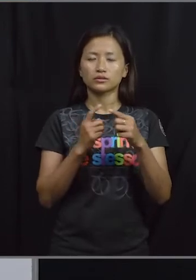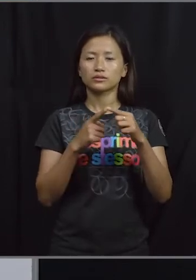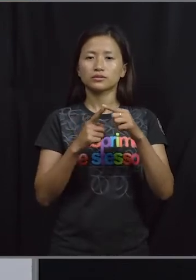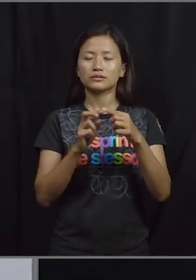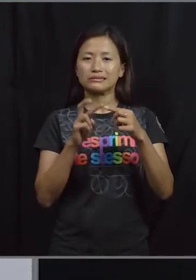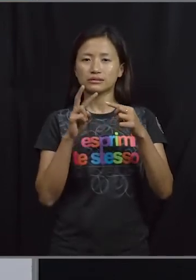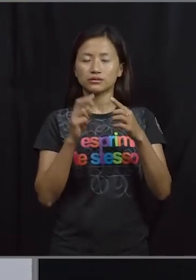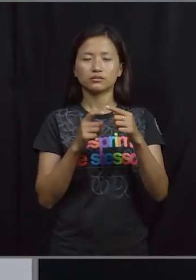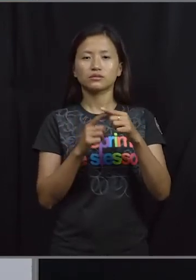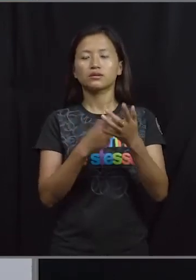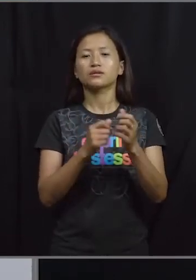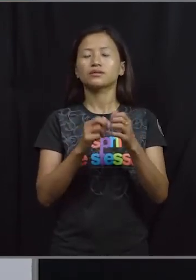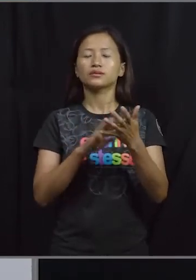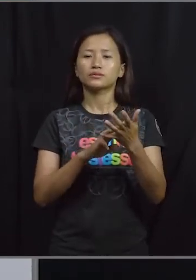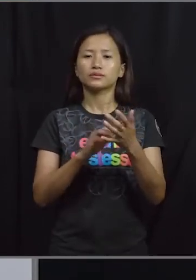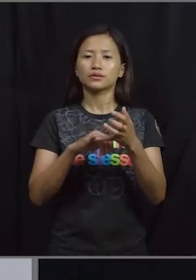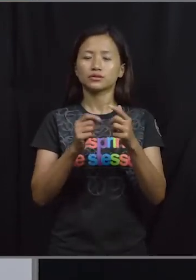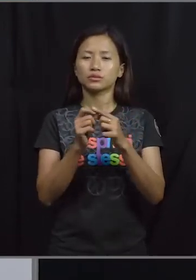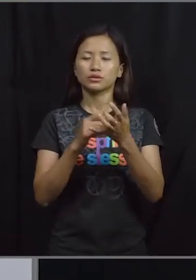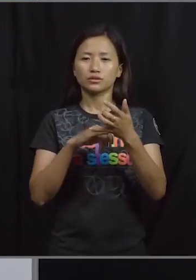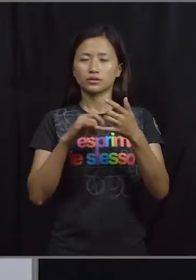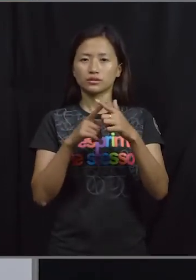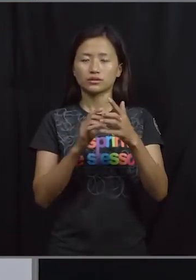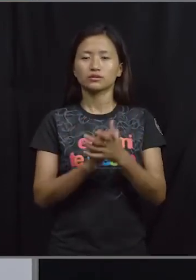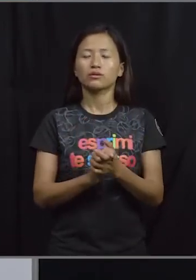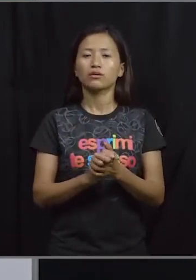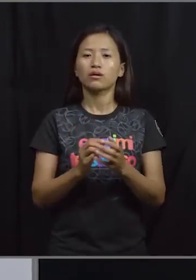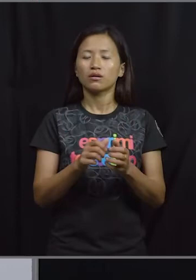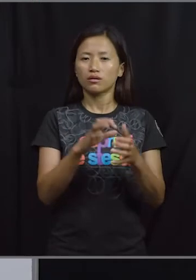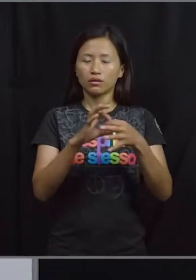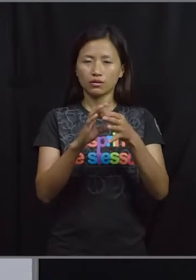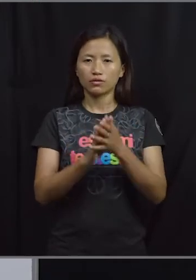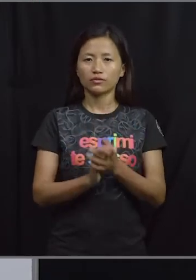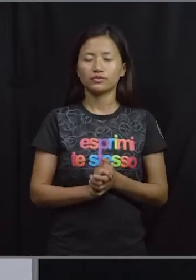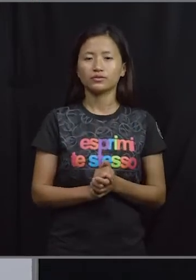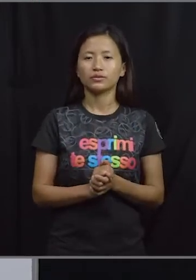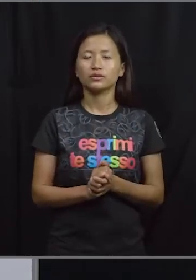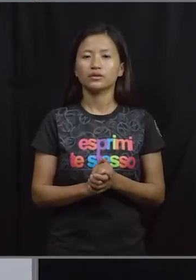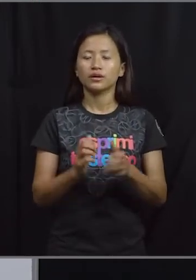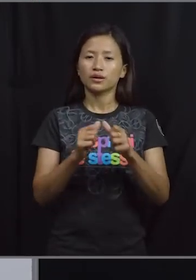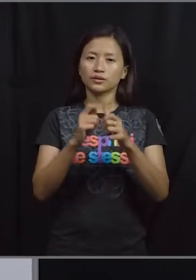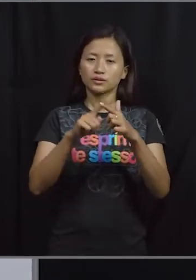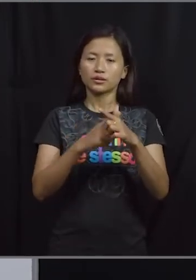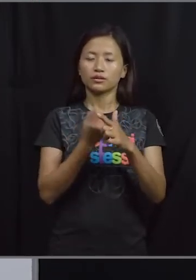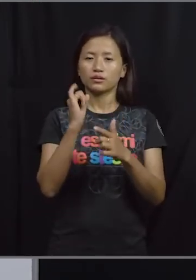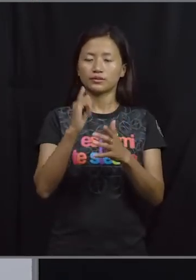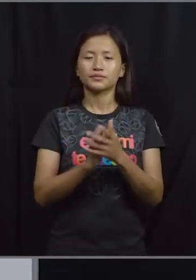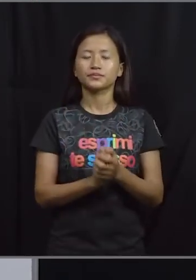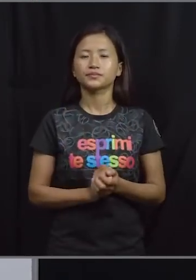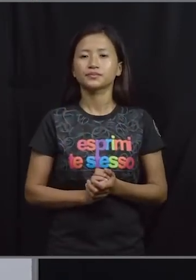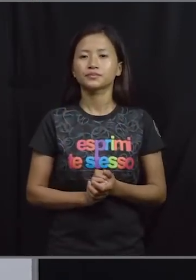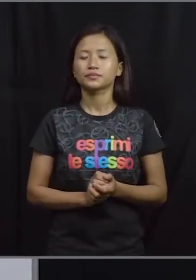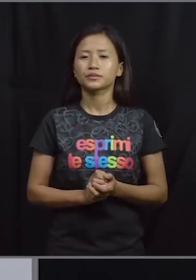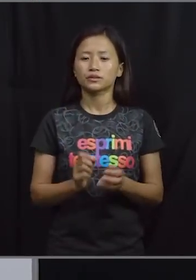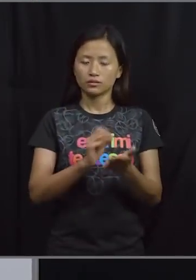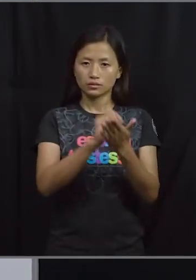the cofactor. Okay, transpose. Otherwise, you can write it as AJI. All right. Let me